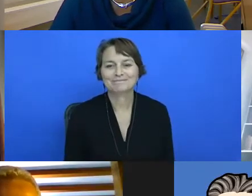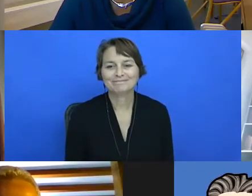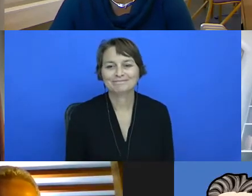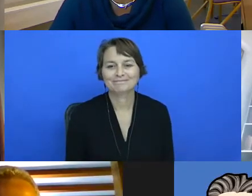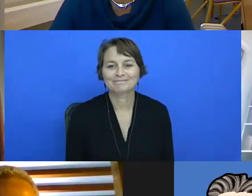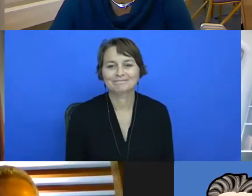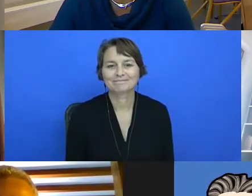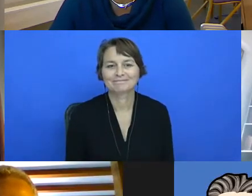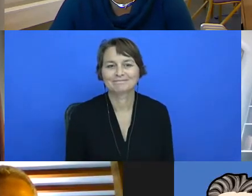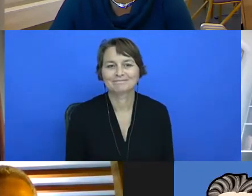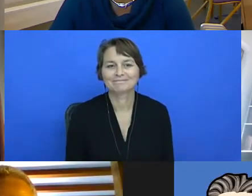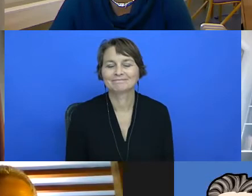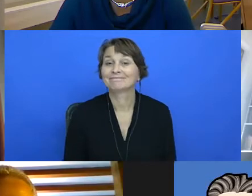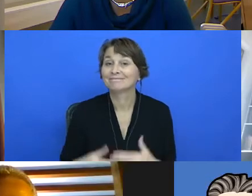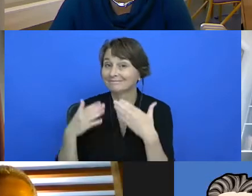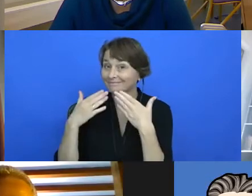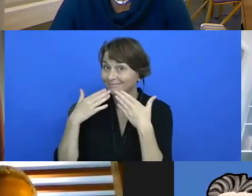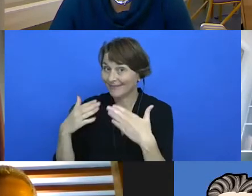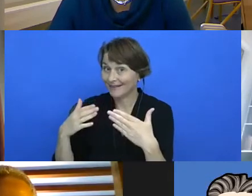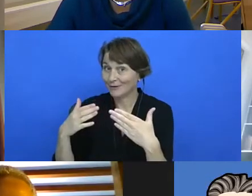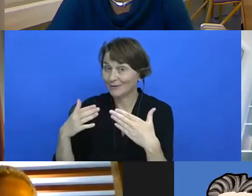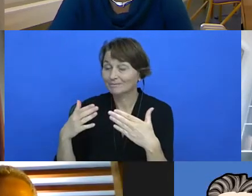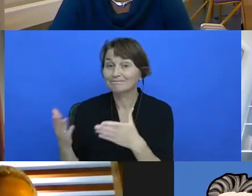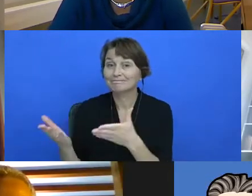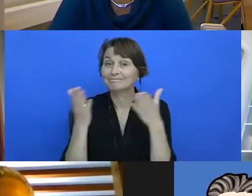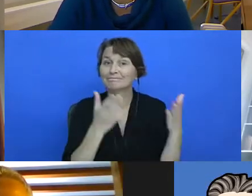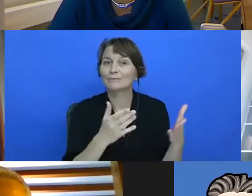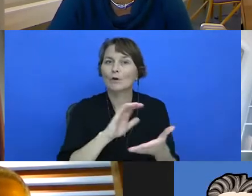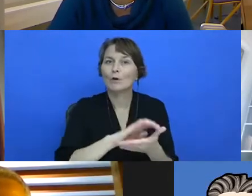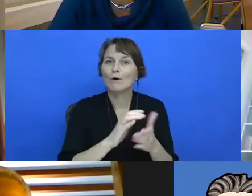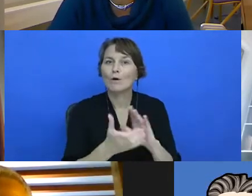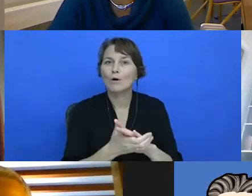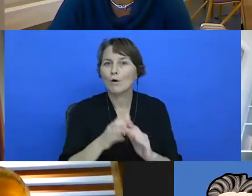Thank you, Charlotte. Bodo, you want to continue?